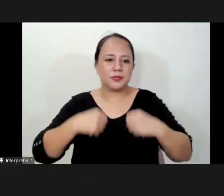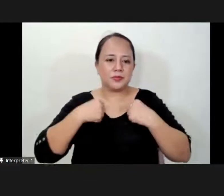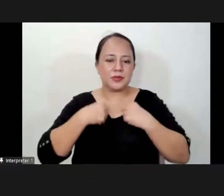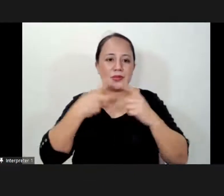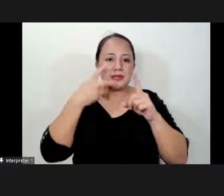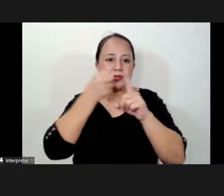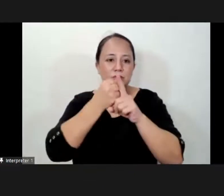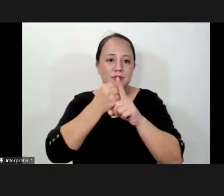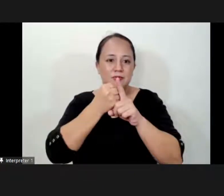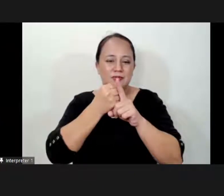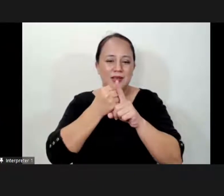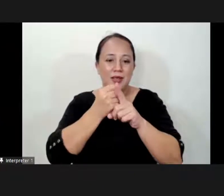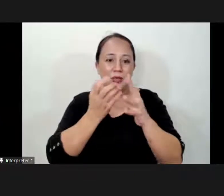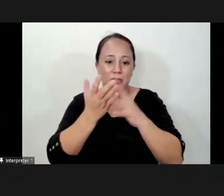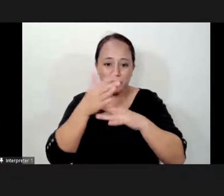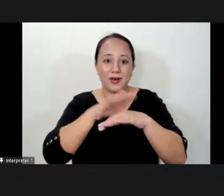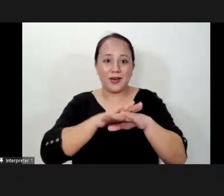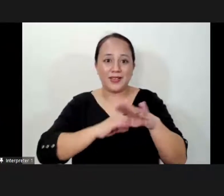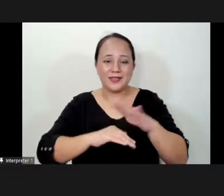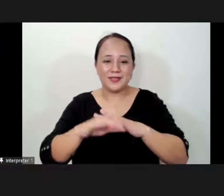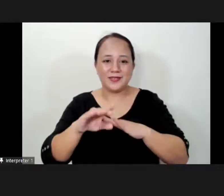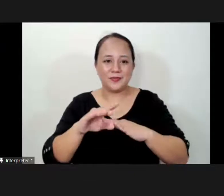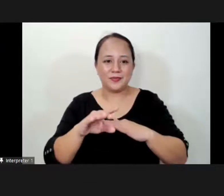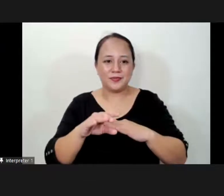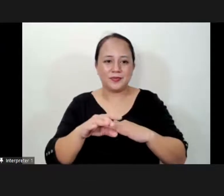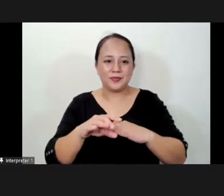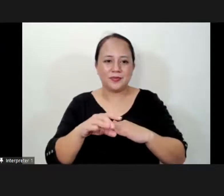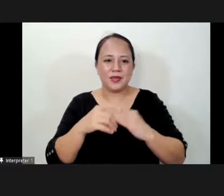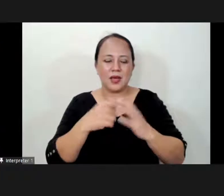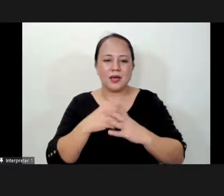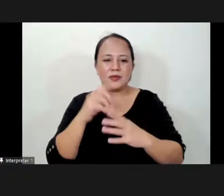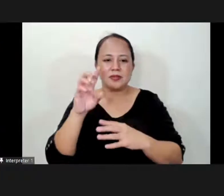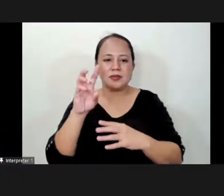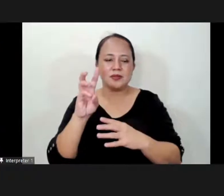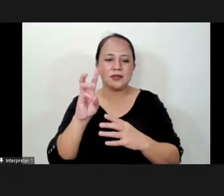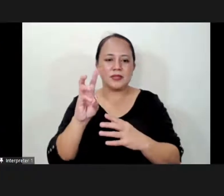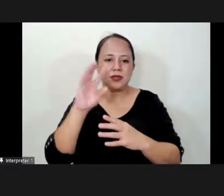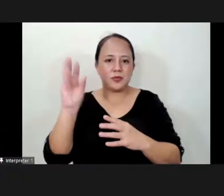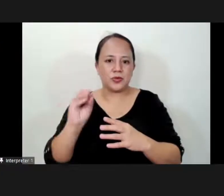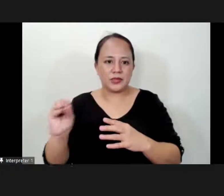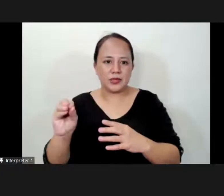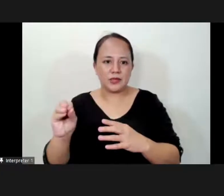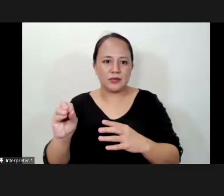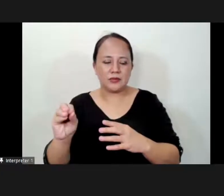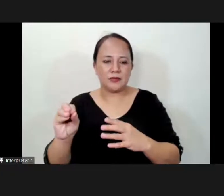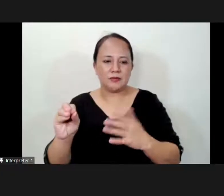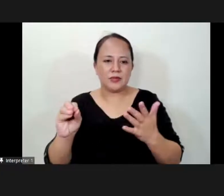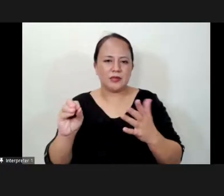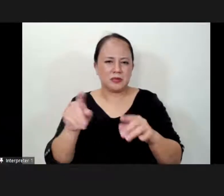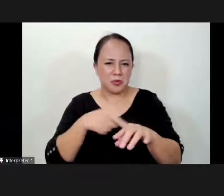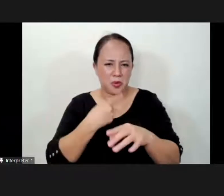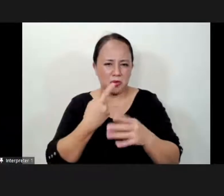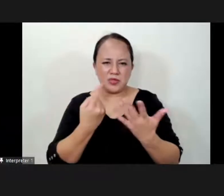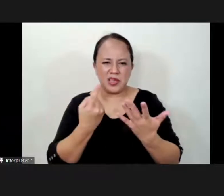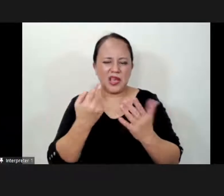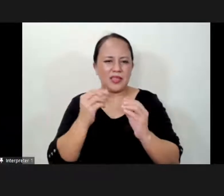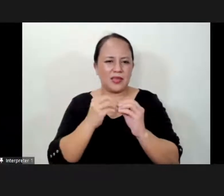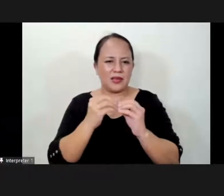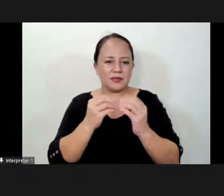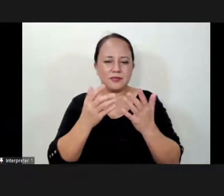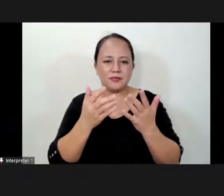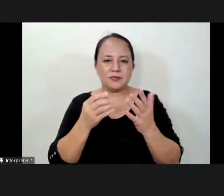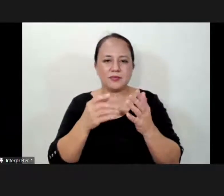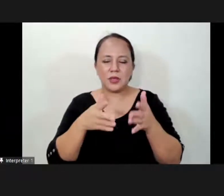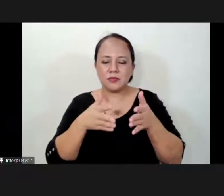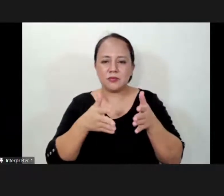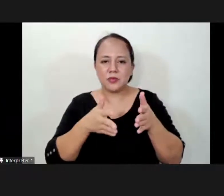achievable through our hands. There's the road to the 60% is long, but I think it's being paved now